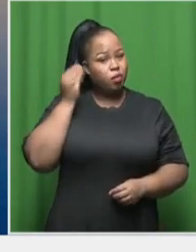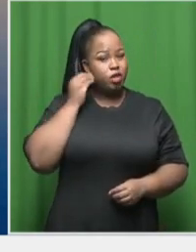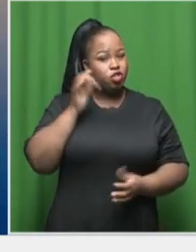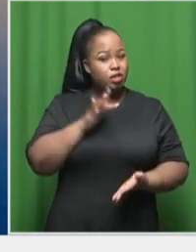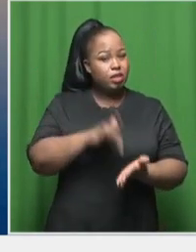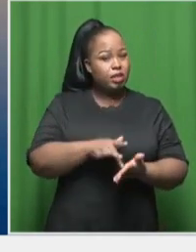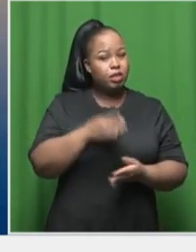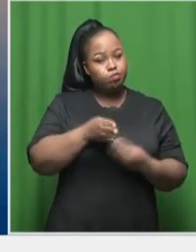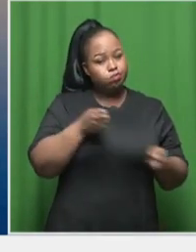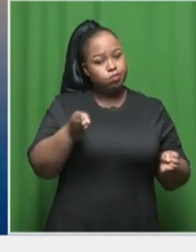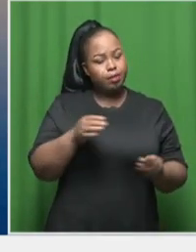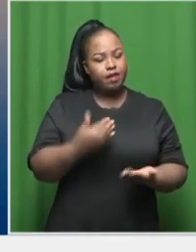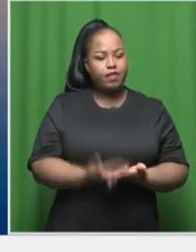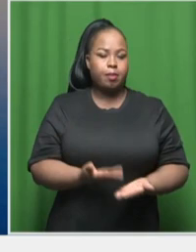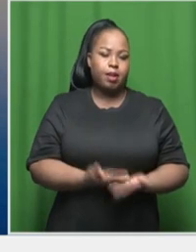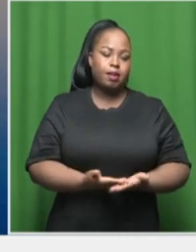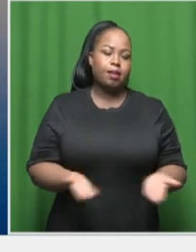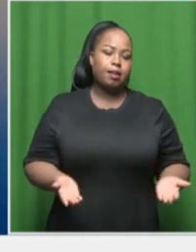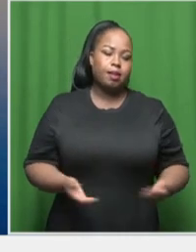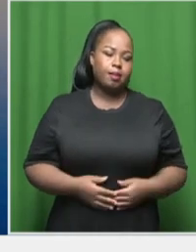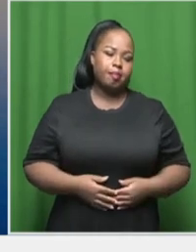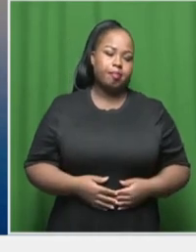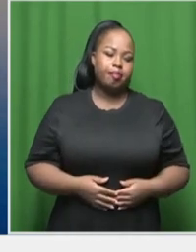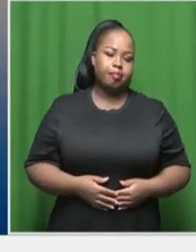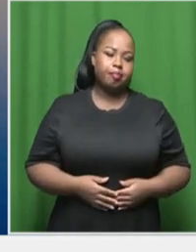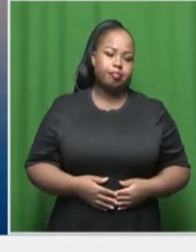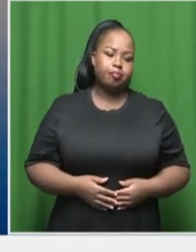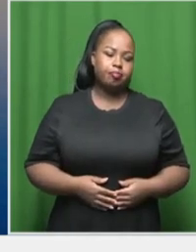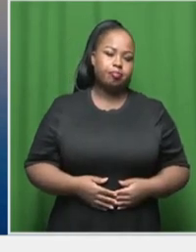available. If we can have,